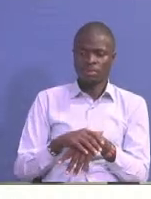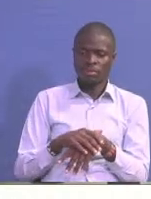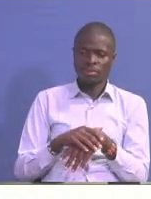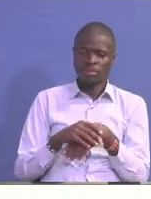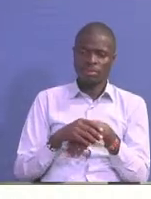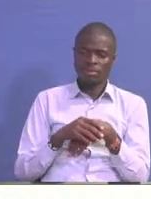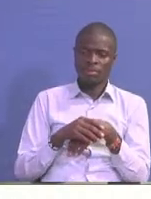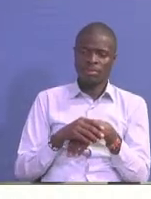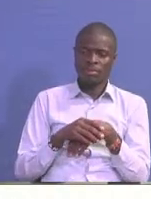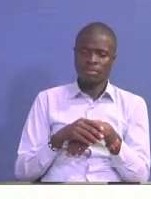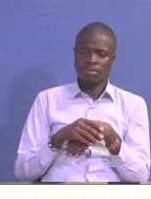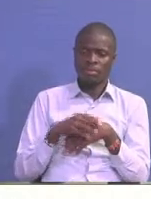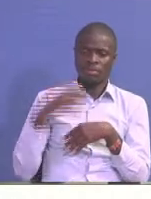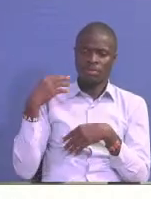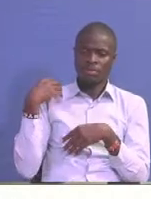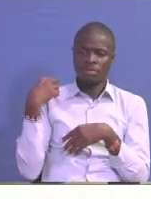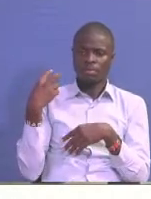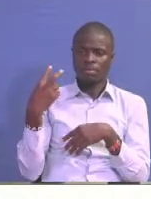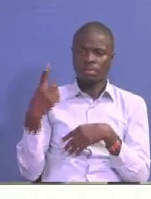below.